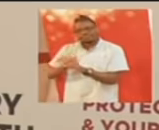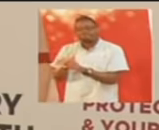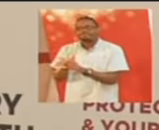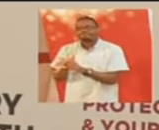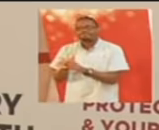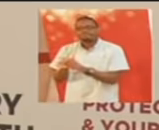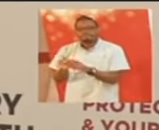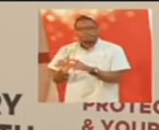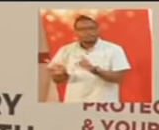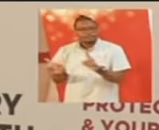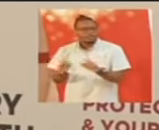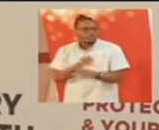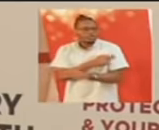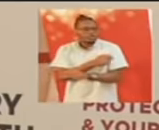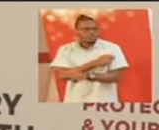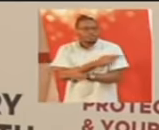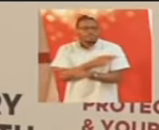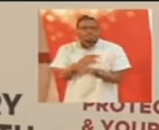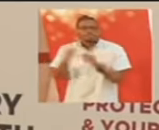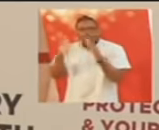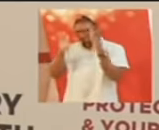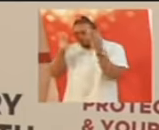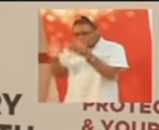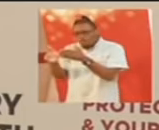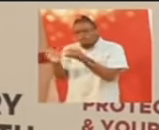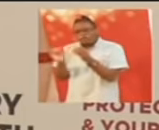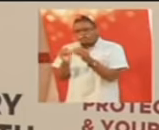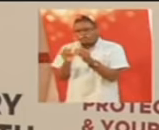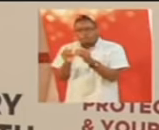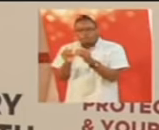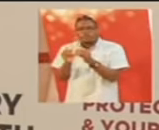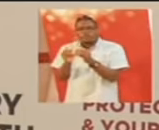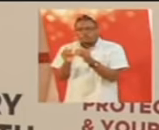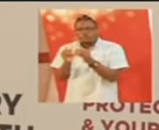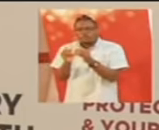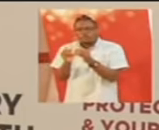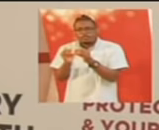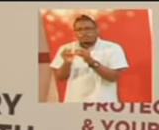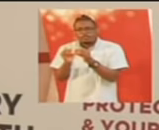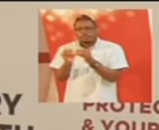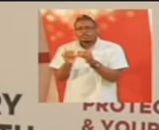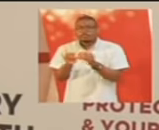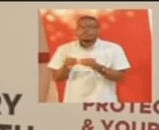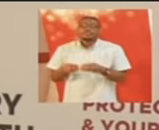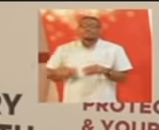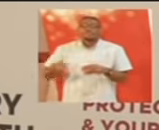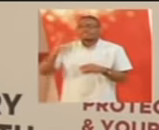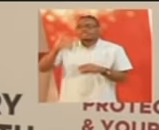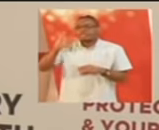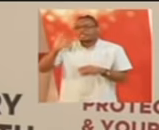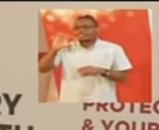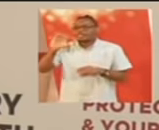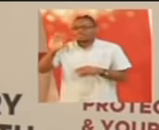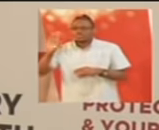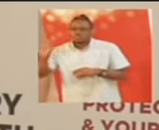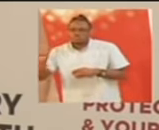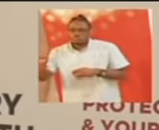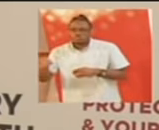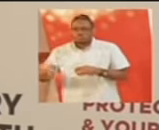which really revolves around intensive care, anesthetics and ICU, as well as internal